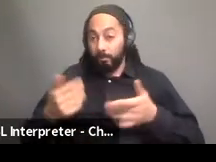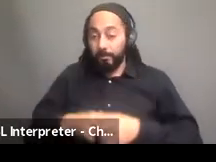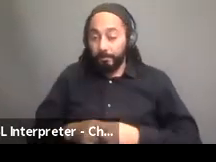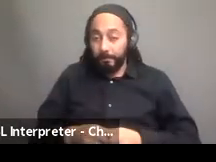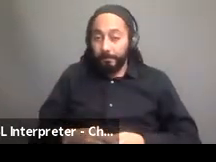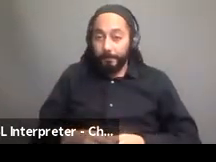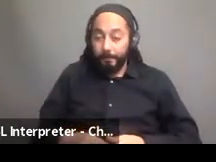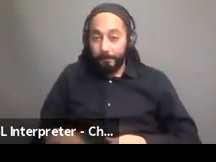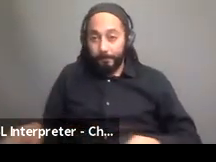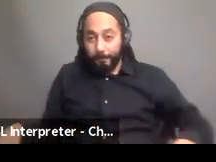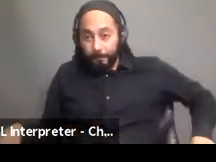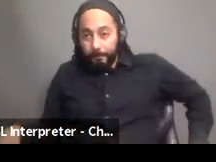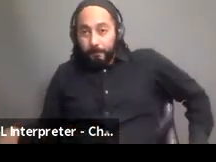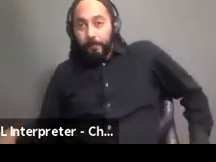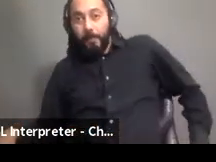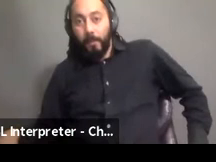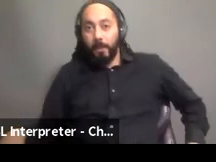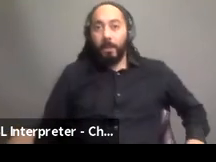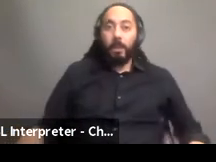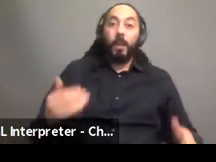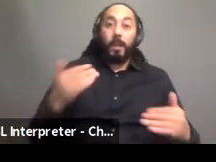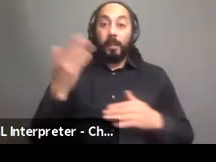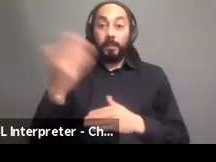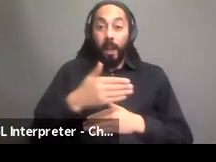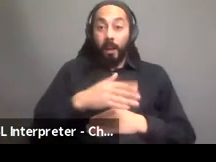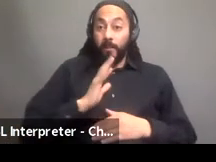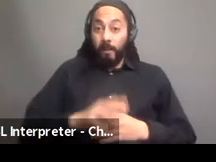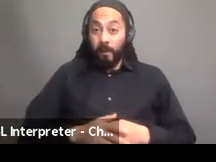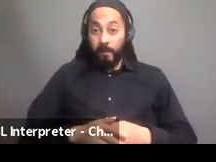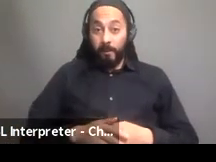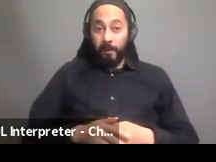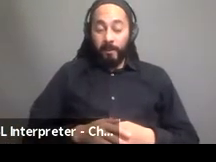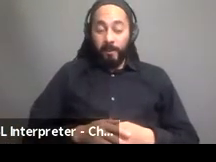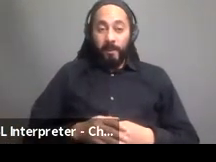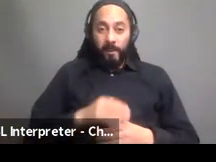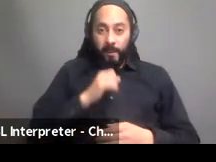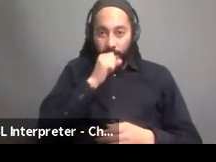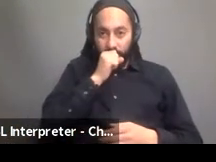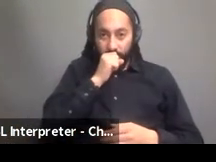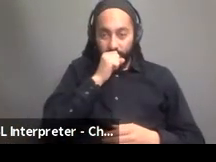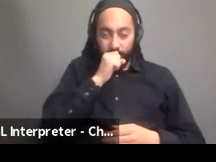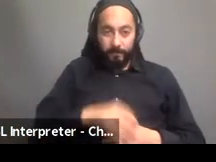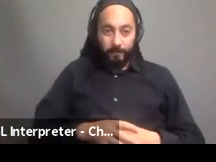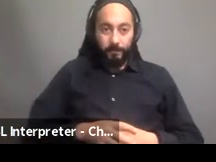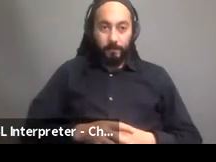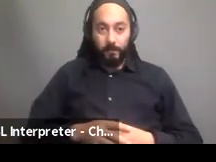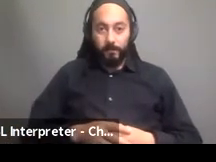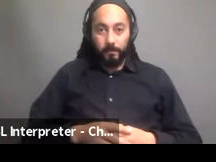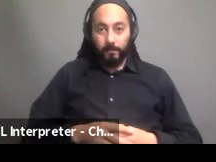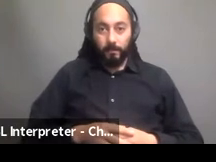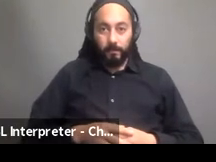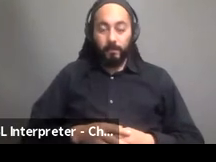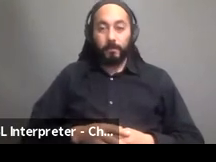So yeah, if we want to go to the next slide, that's fine with me. Perfect. So here we actually have a